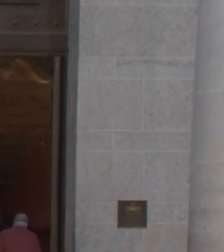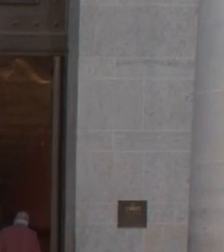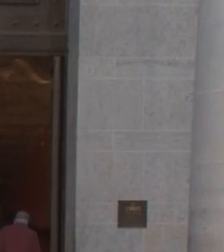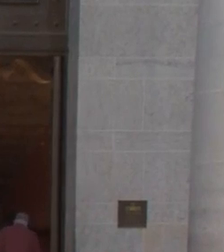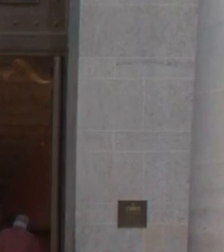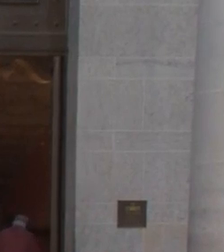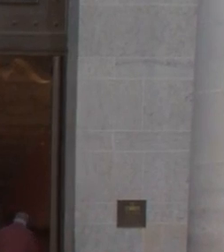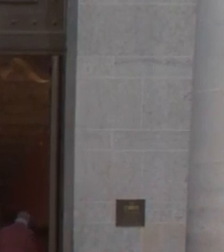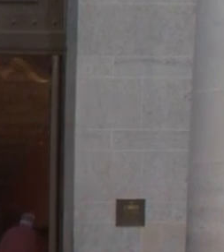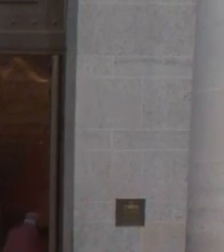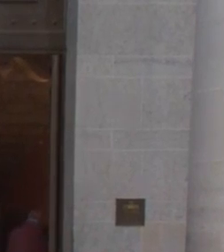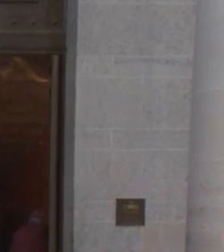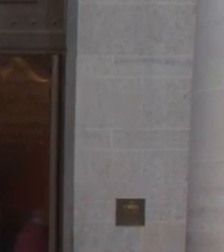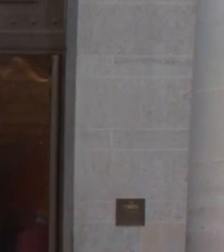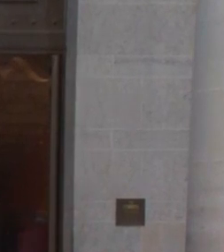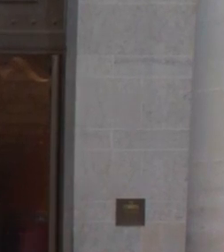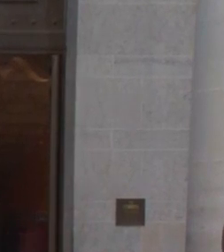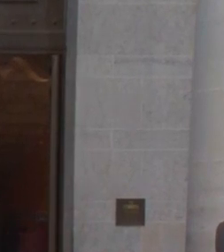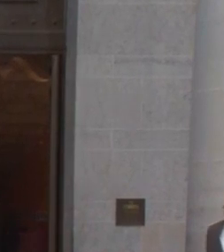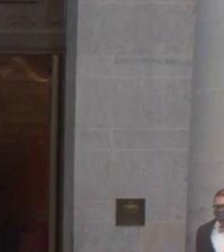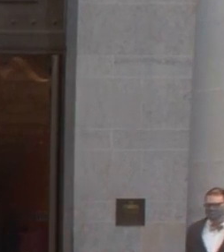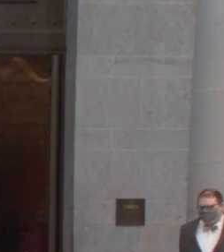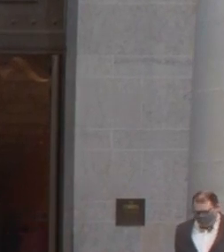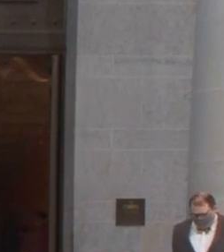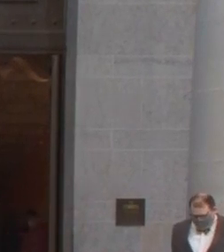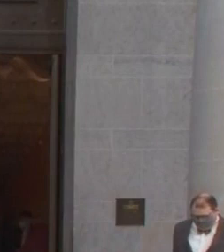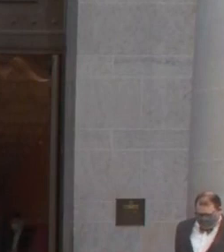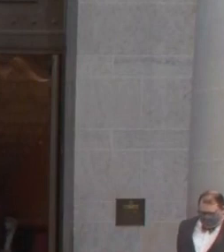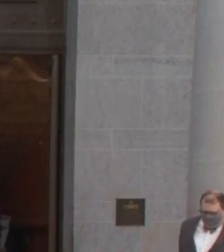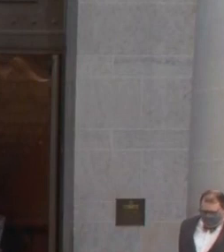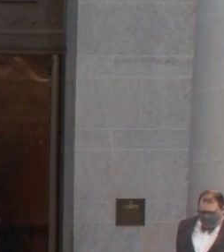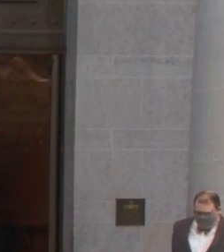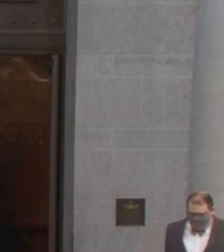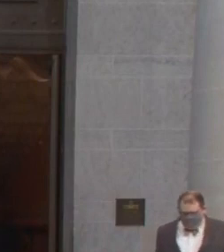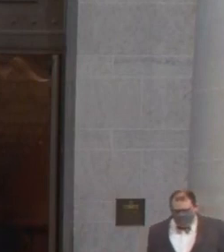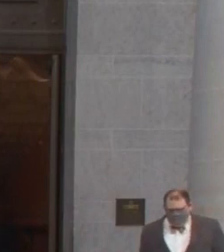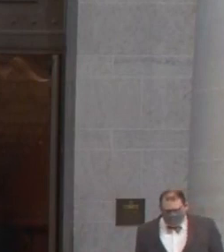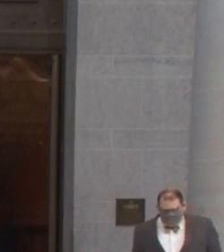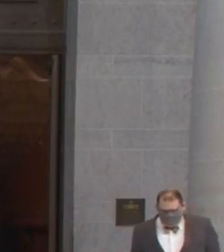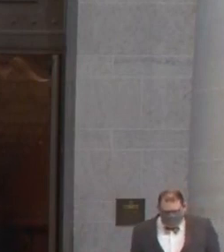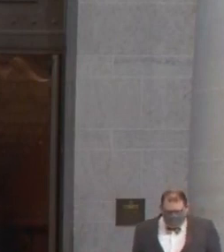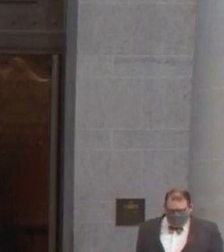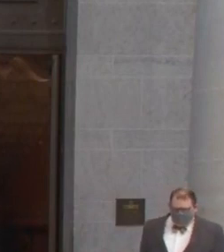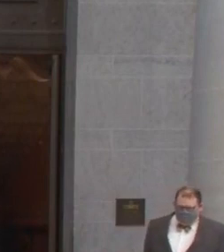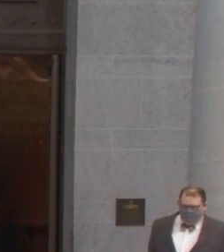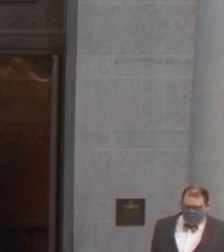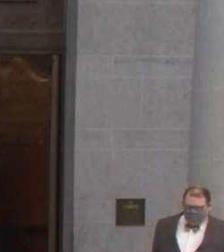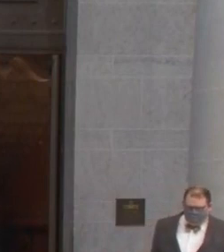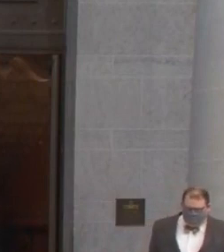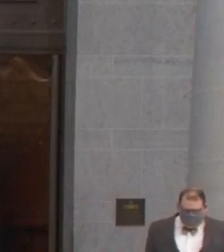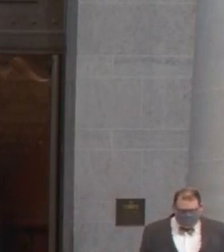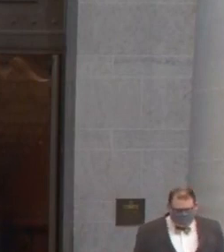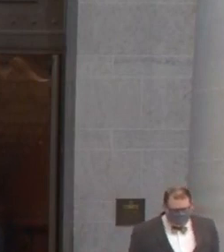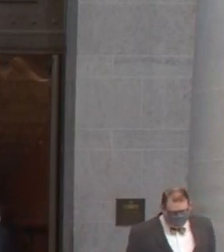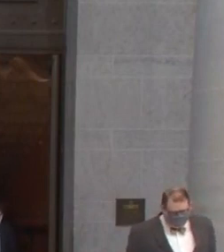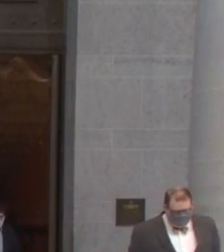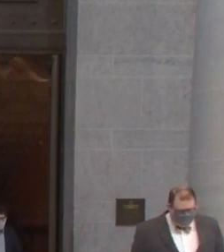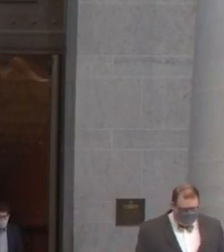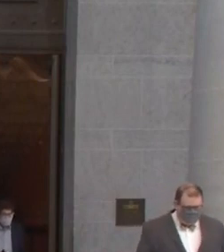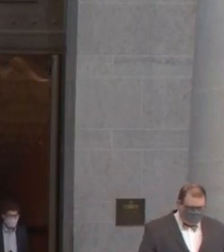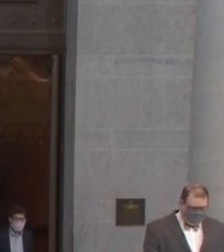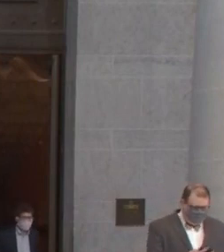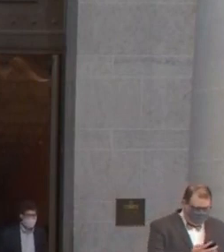Well, Brad and Darlene, I think like so many people, I was shocked and saddened to hear about the news of that corrections officer and his death from